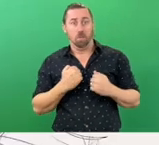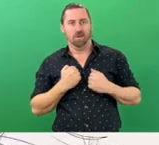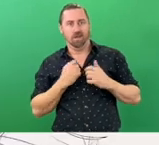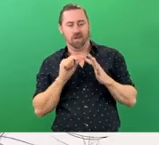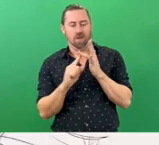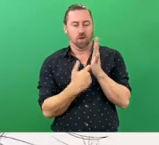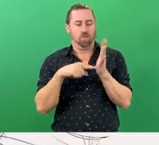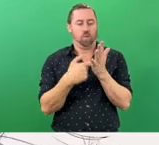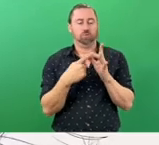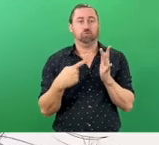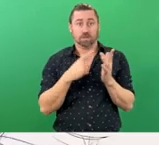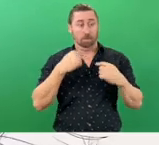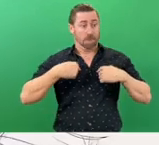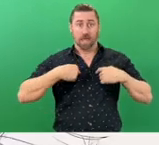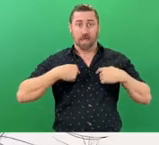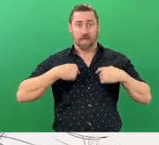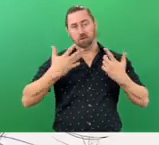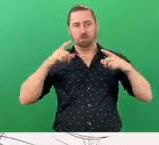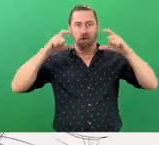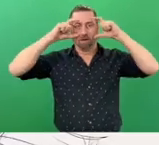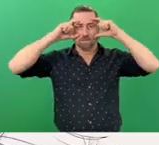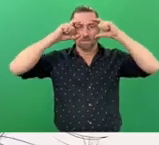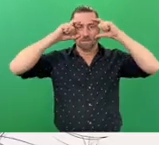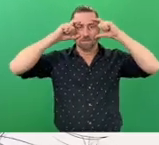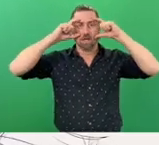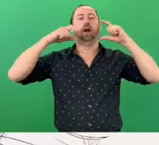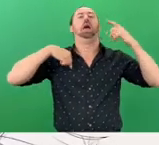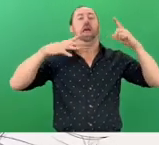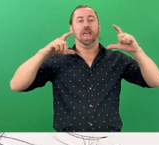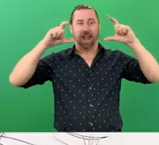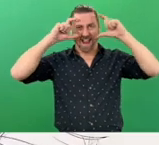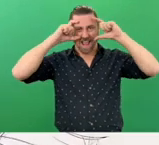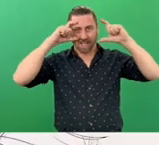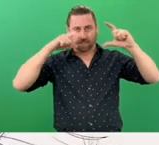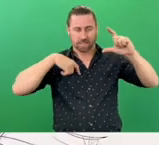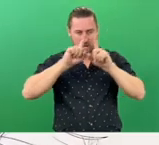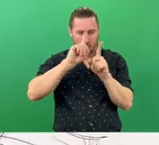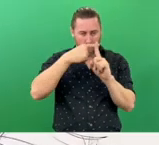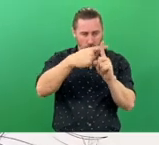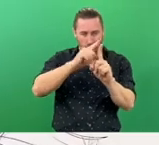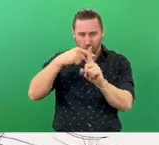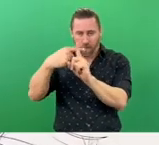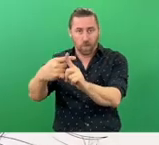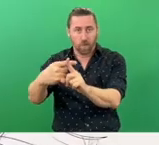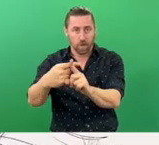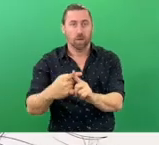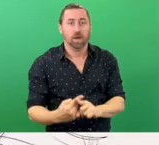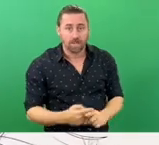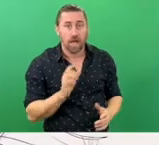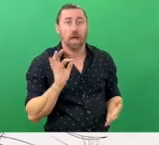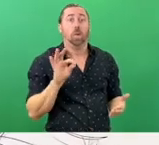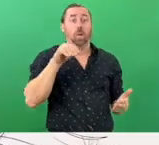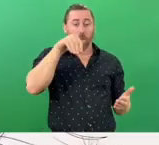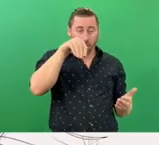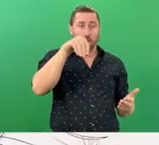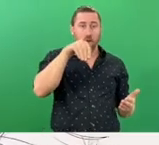I'm wearing my huge glasses here today, I'm going to take my glasses as that little detail, and I'm going to get up on the edge of my